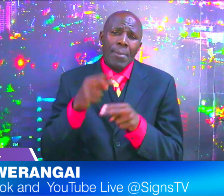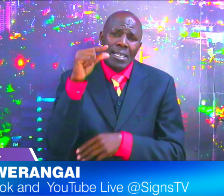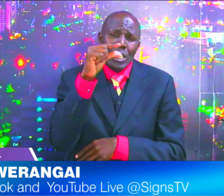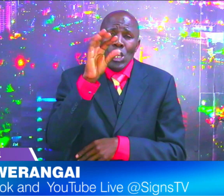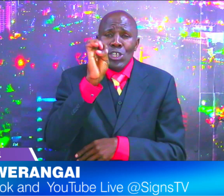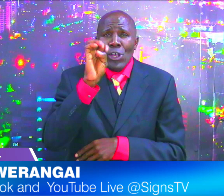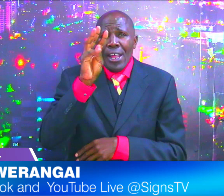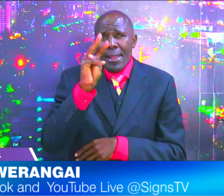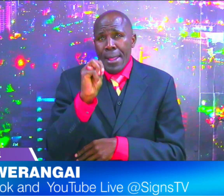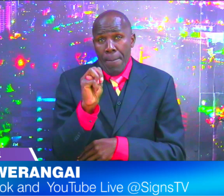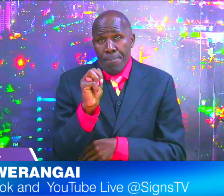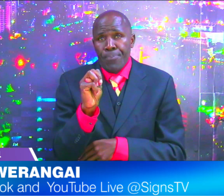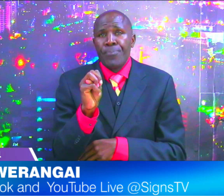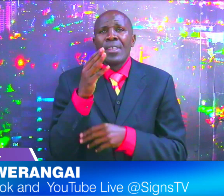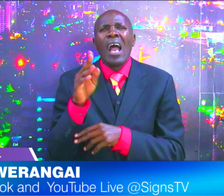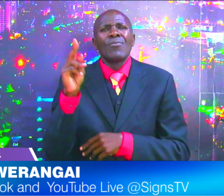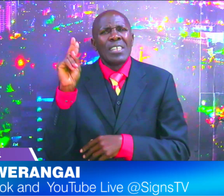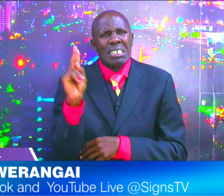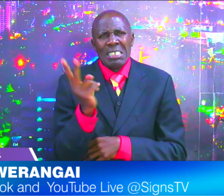He was speaking